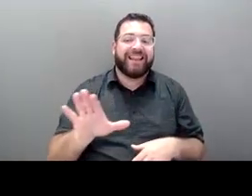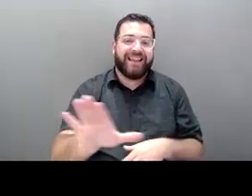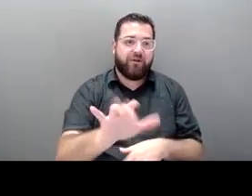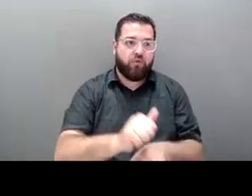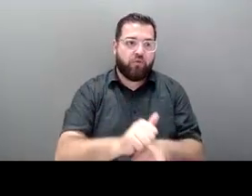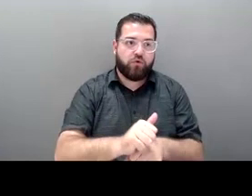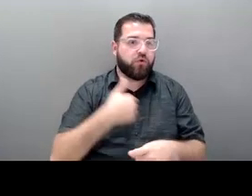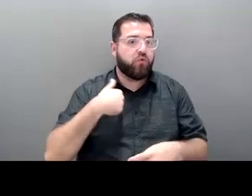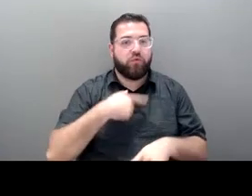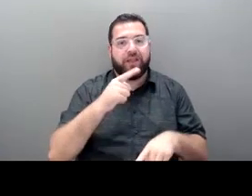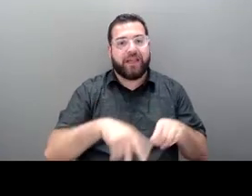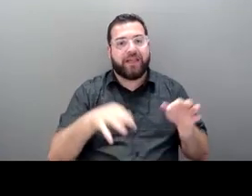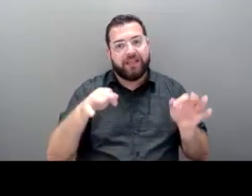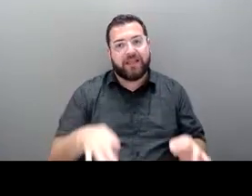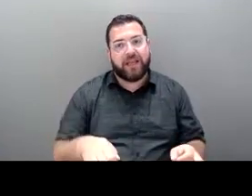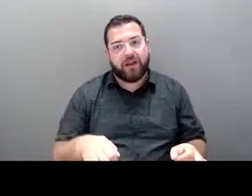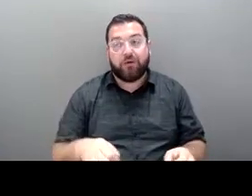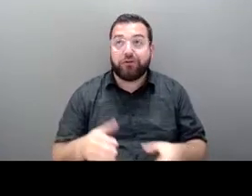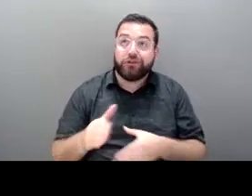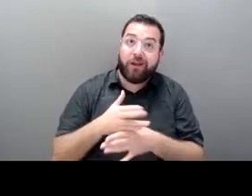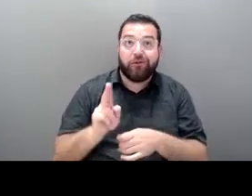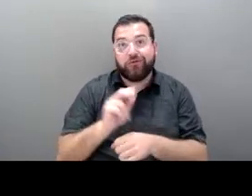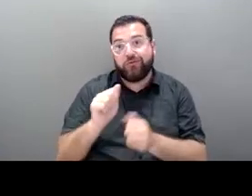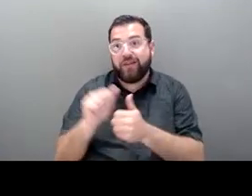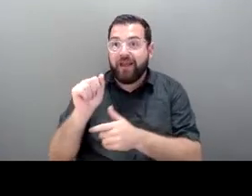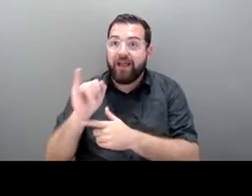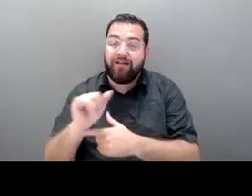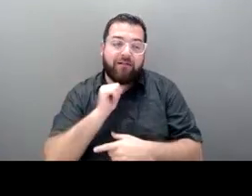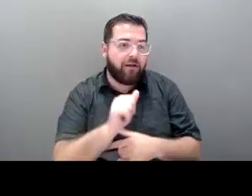And the reason why sharing with